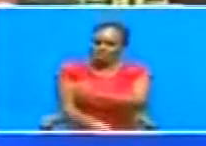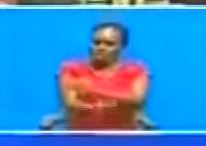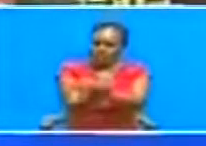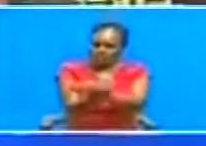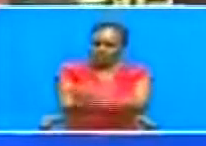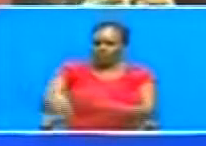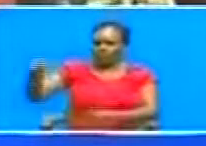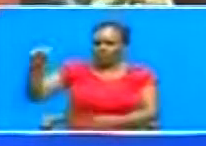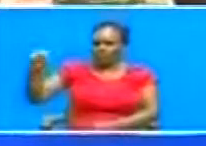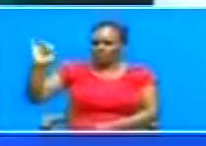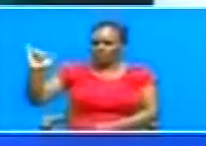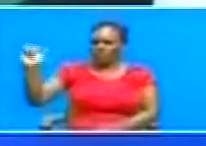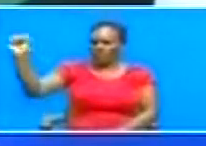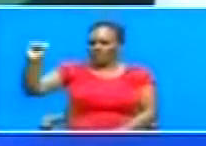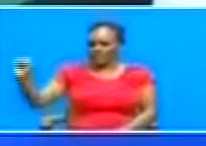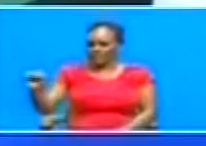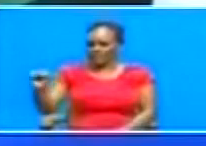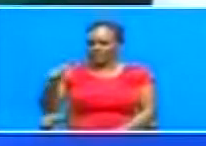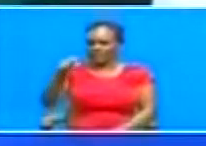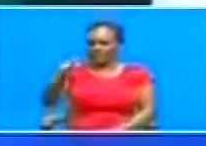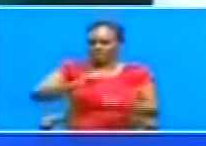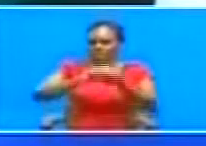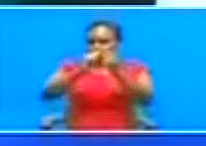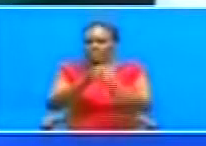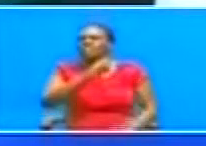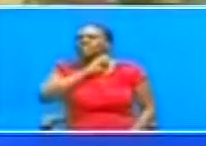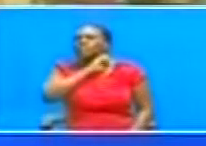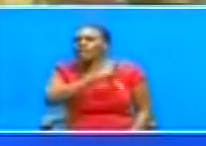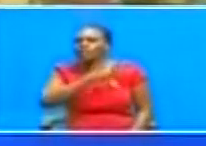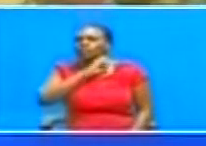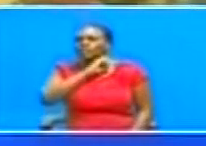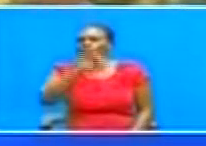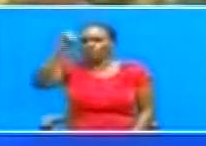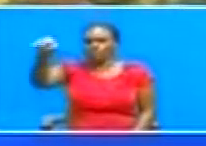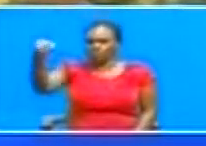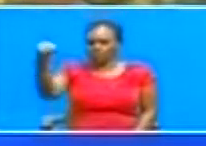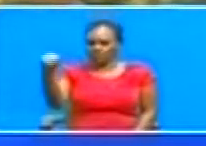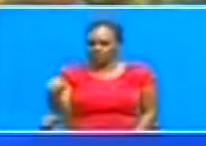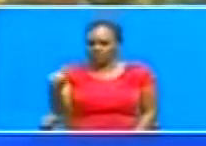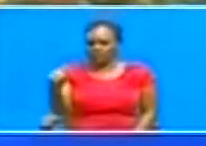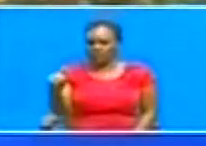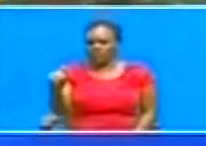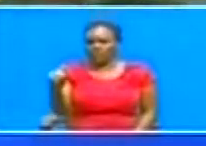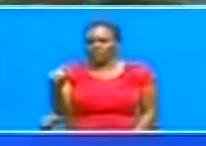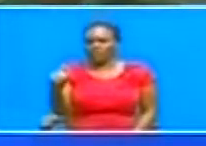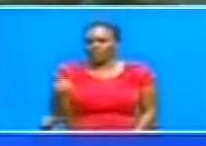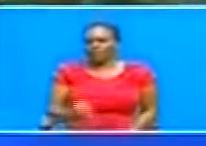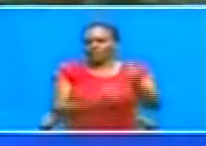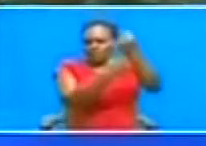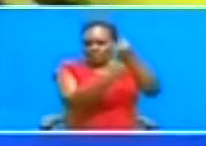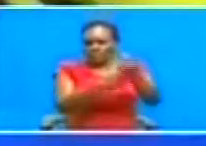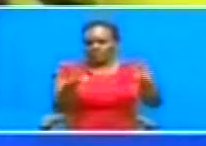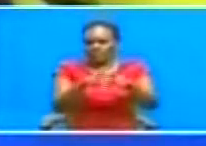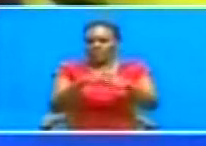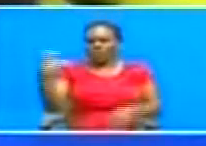the National Youth Service. The session turned into a shouting match, with Jubilee's side taking the protagonist's side and the